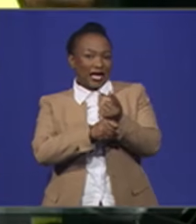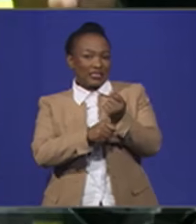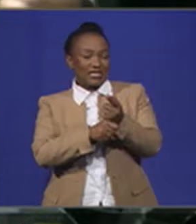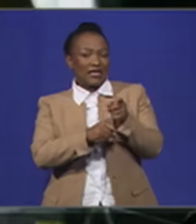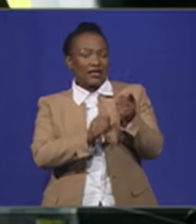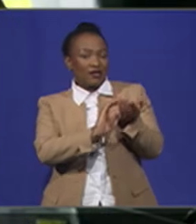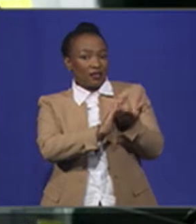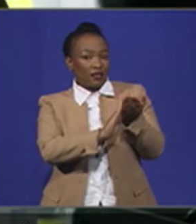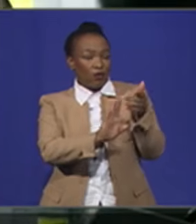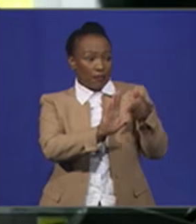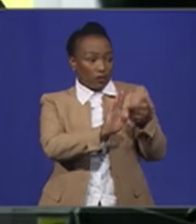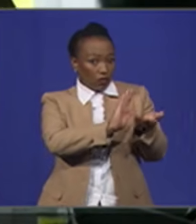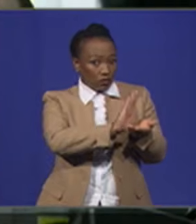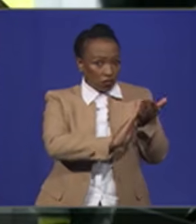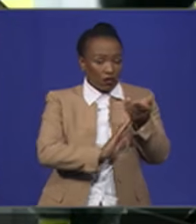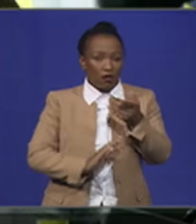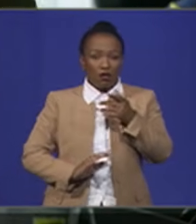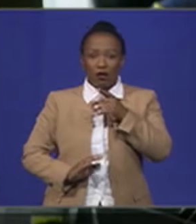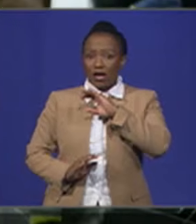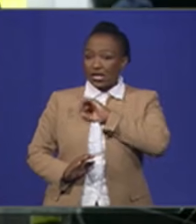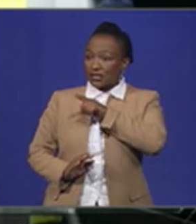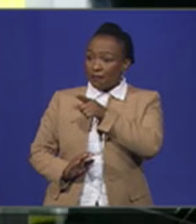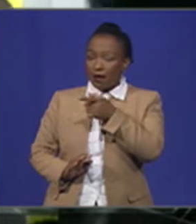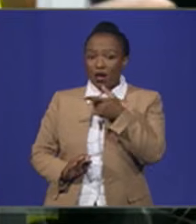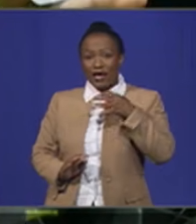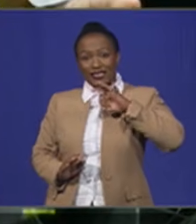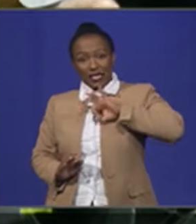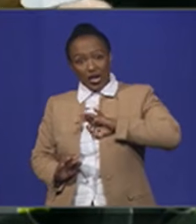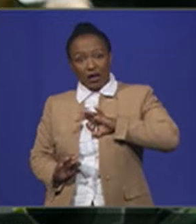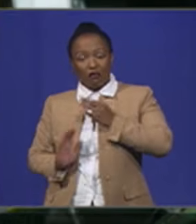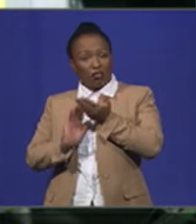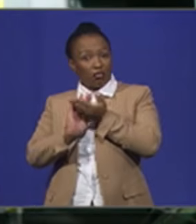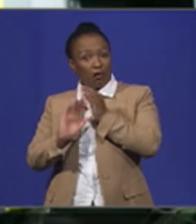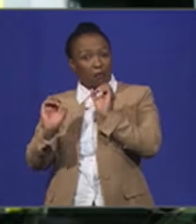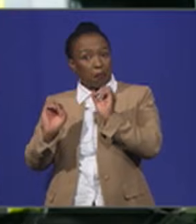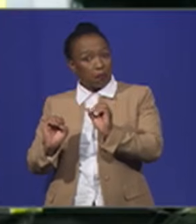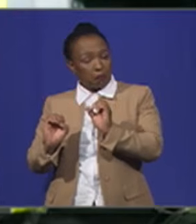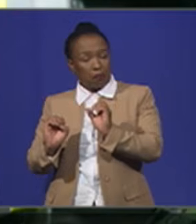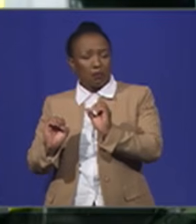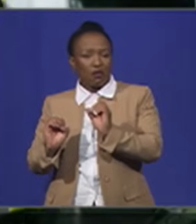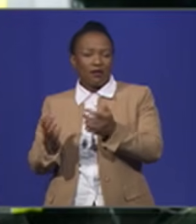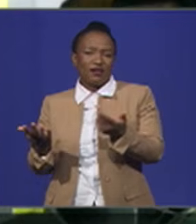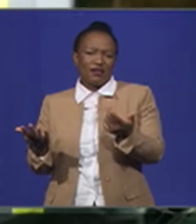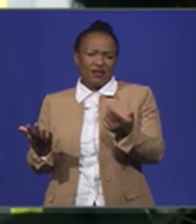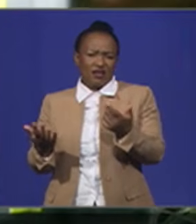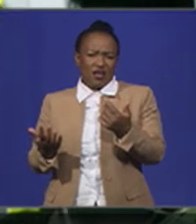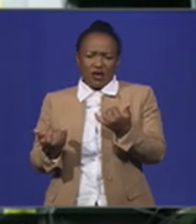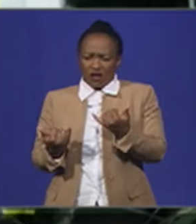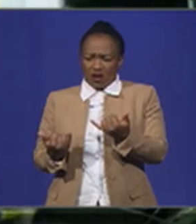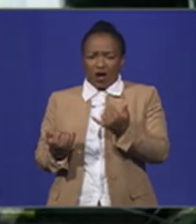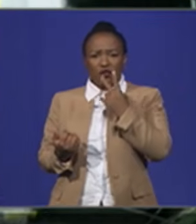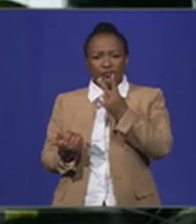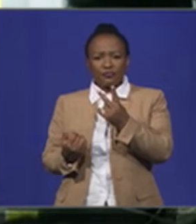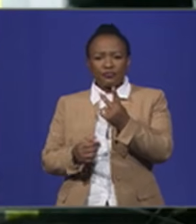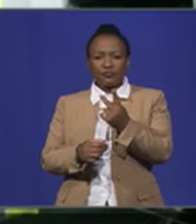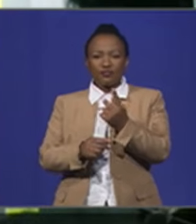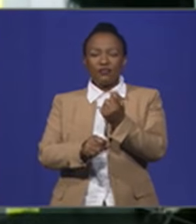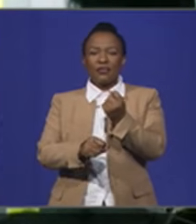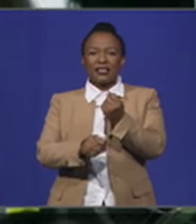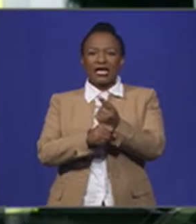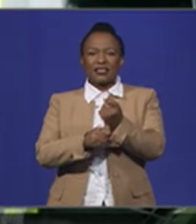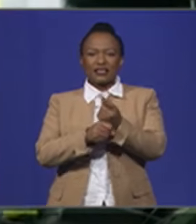e tlhatlhogile yalo le bone di-pay tsa bone a di tlhatlhoge di nna still fela and then now tla go shebella khumbi e bereka mo